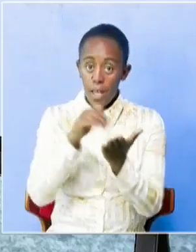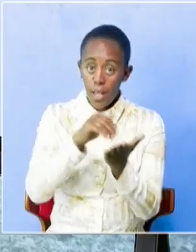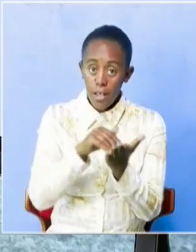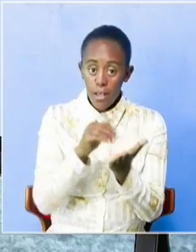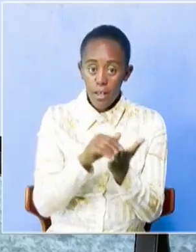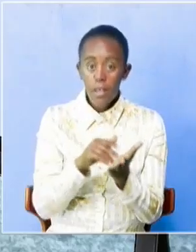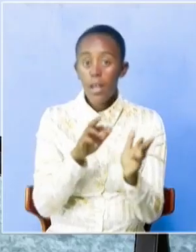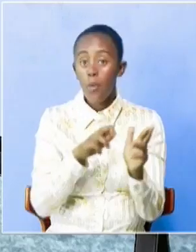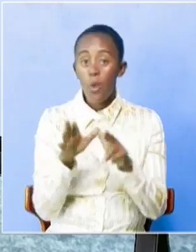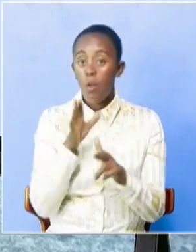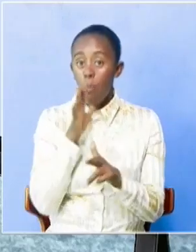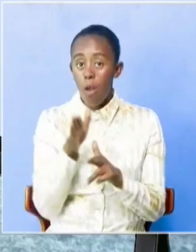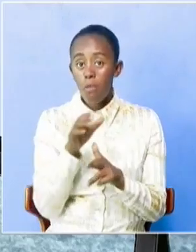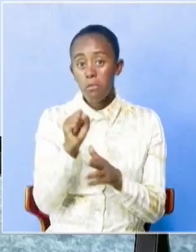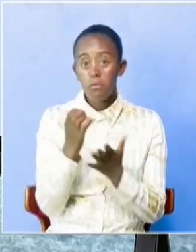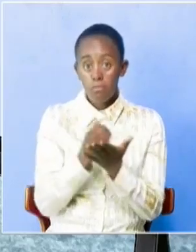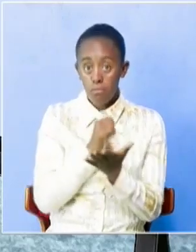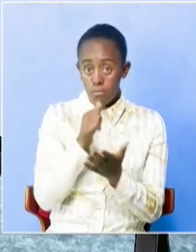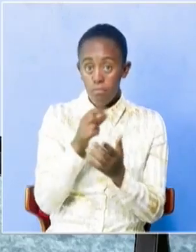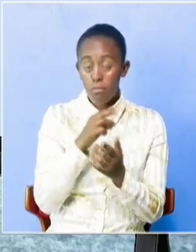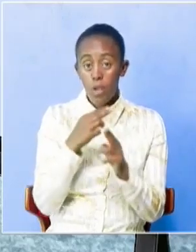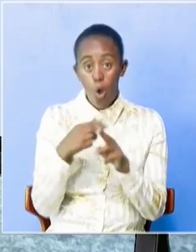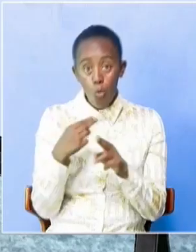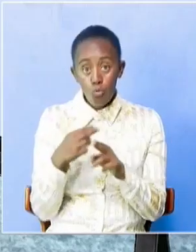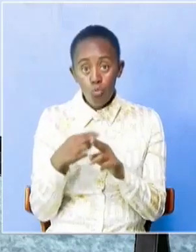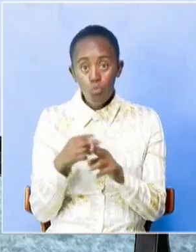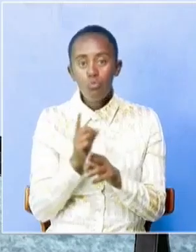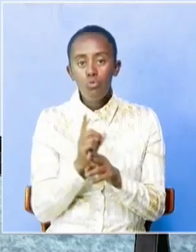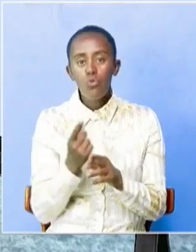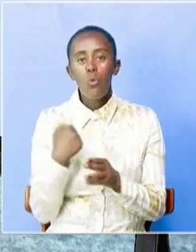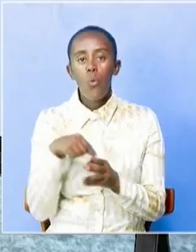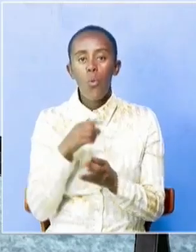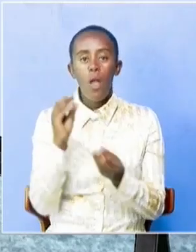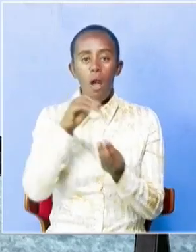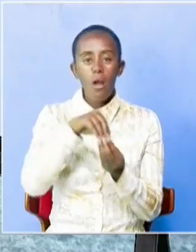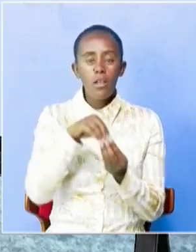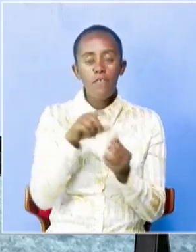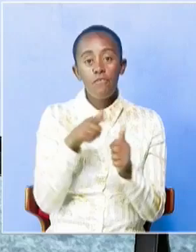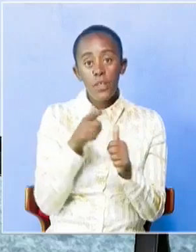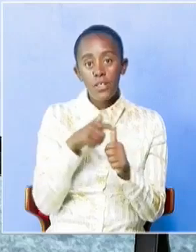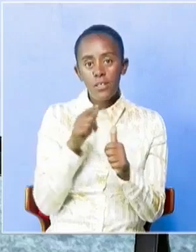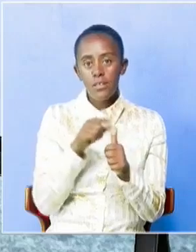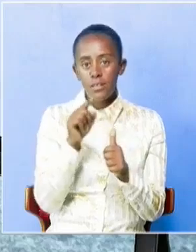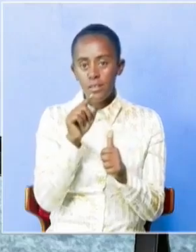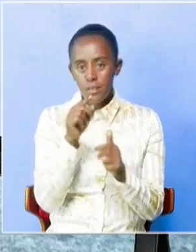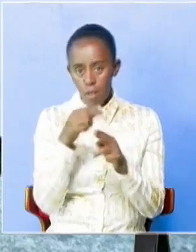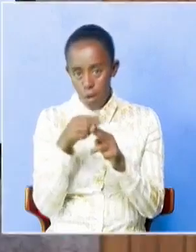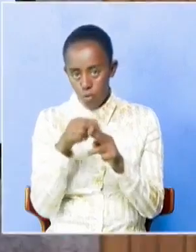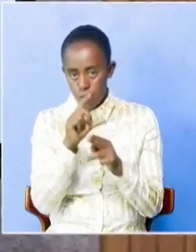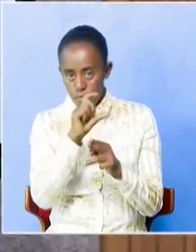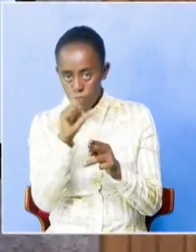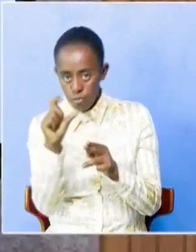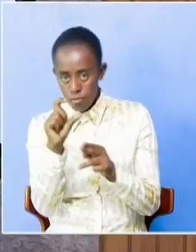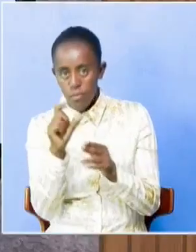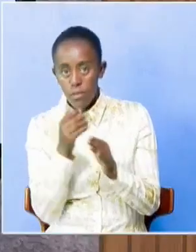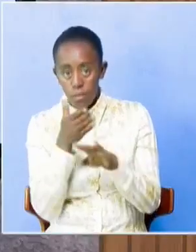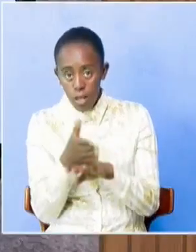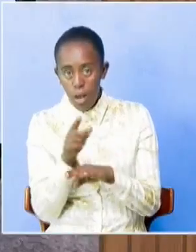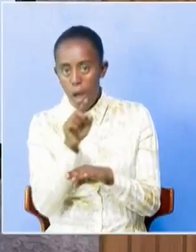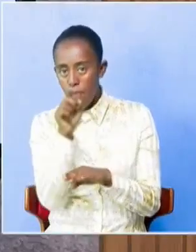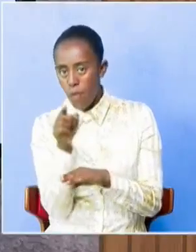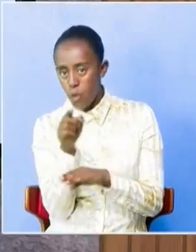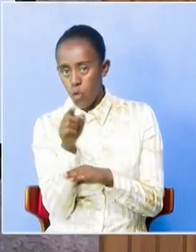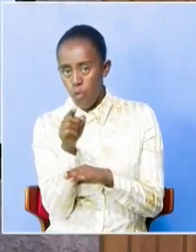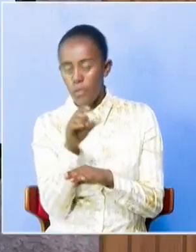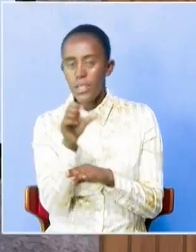it is irregular plural nouns, we add, first we write the noun and then